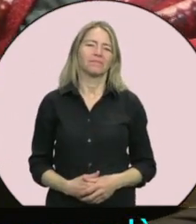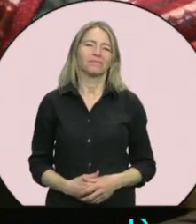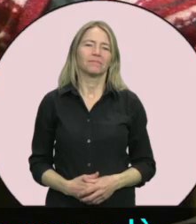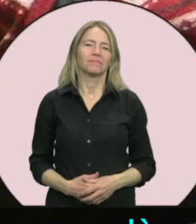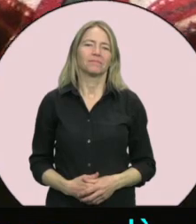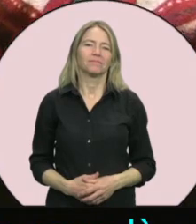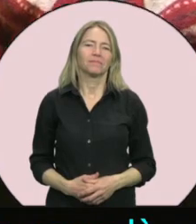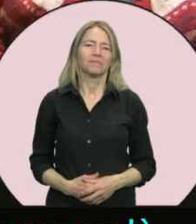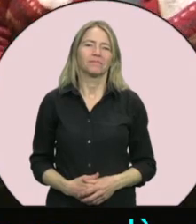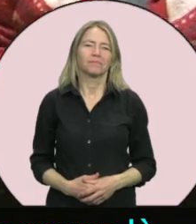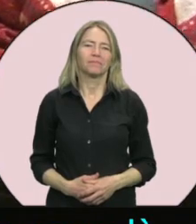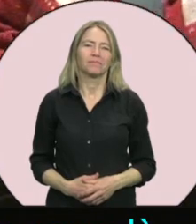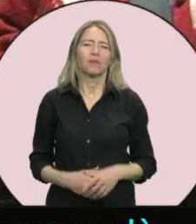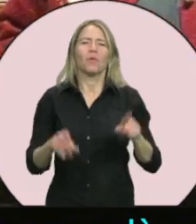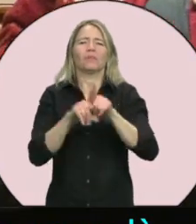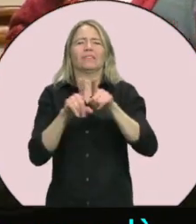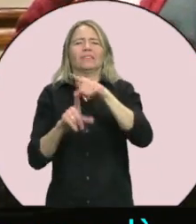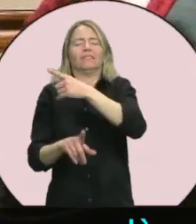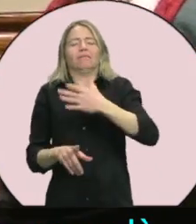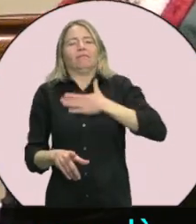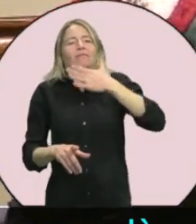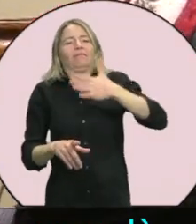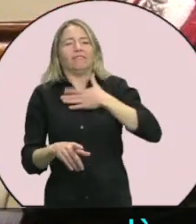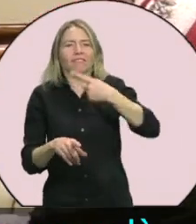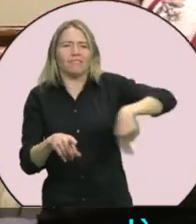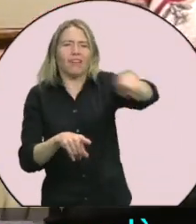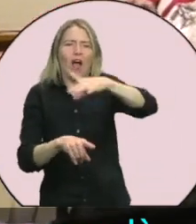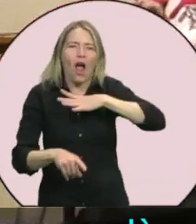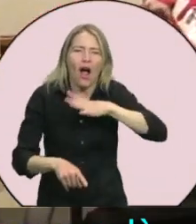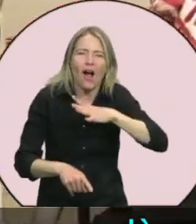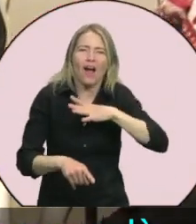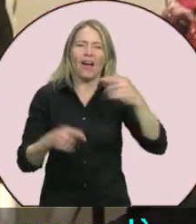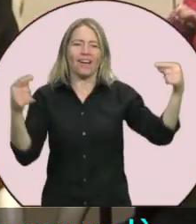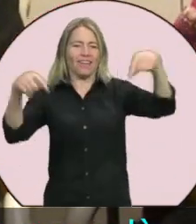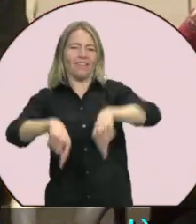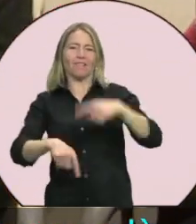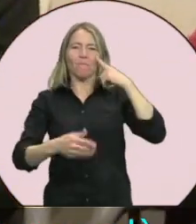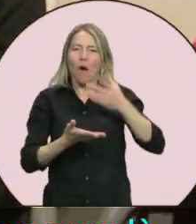and she's extremely grateful that